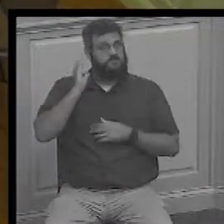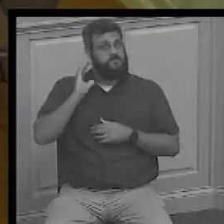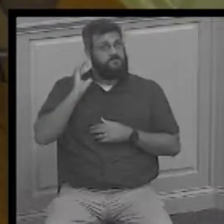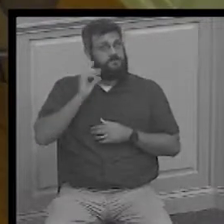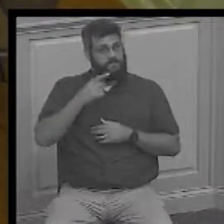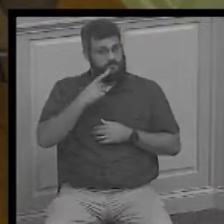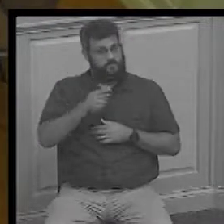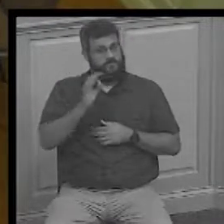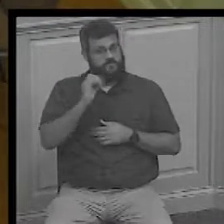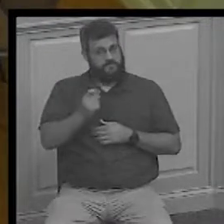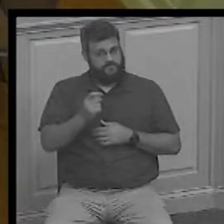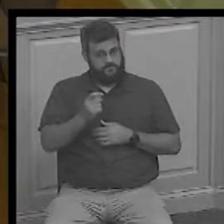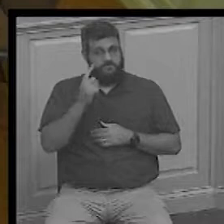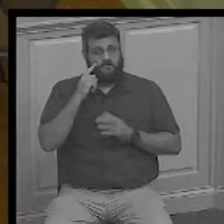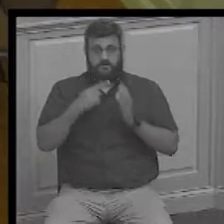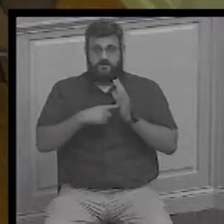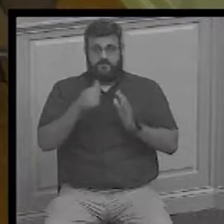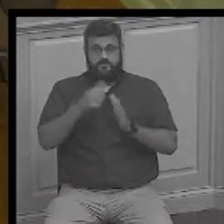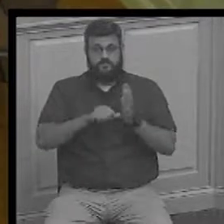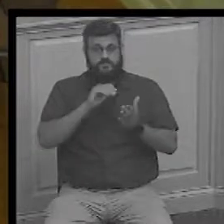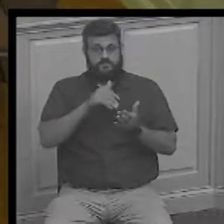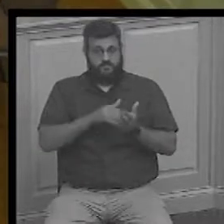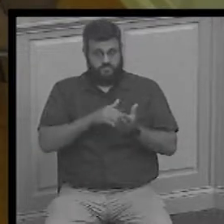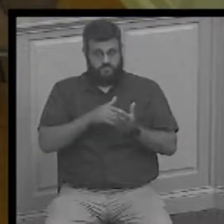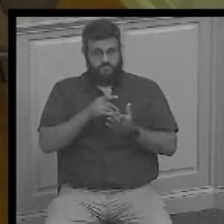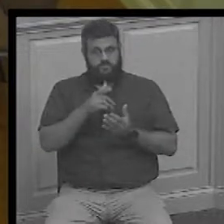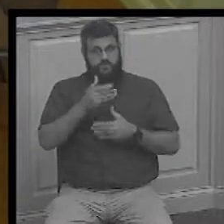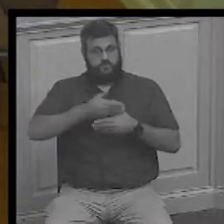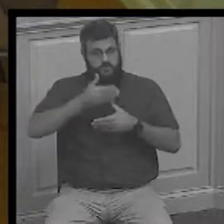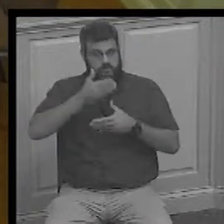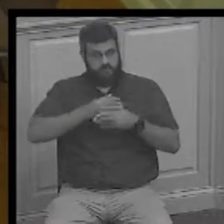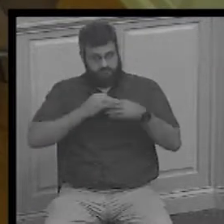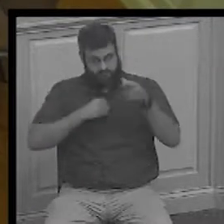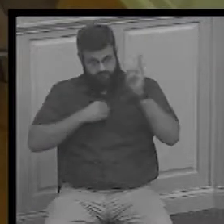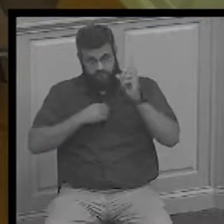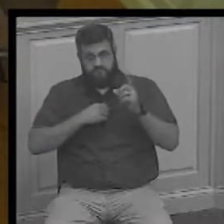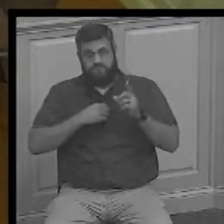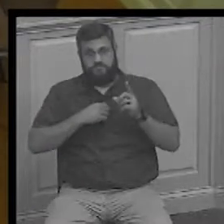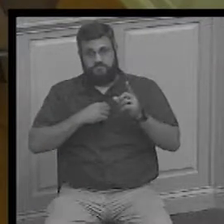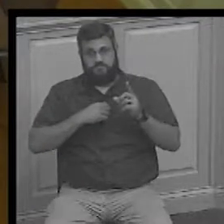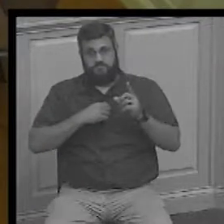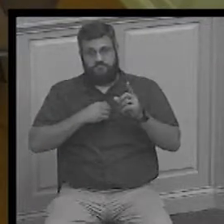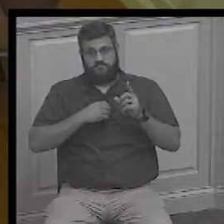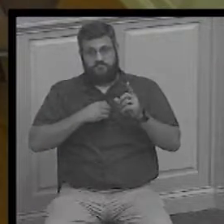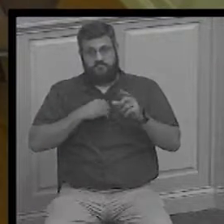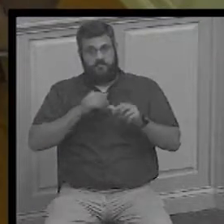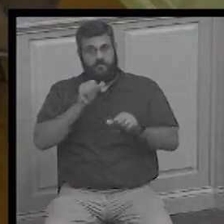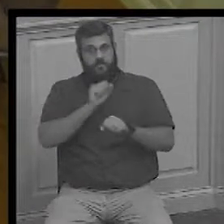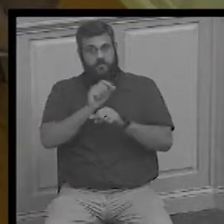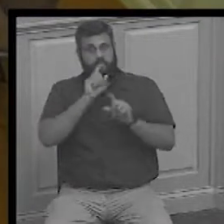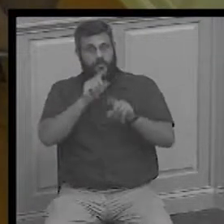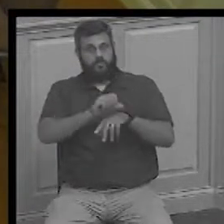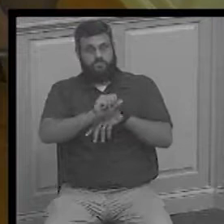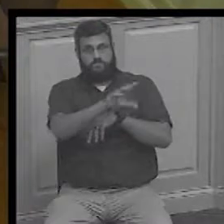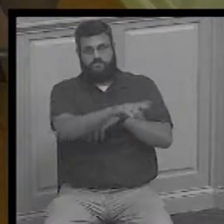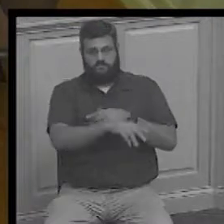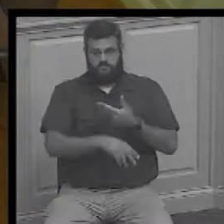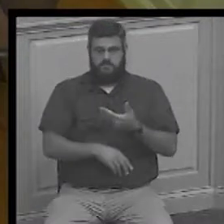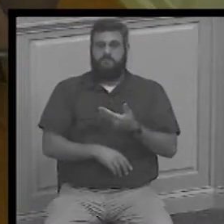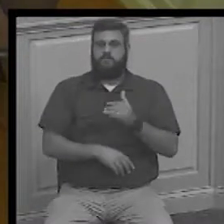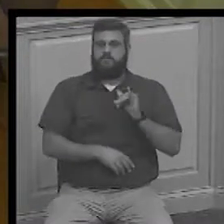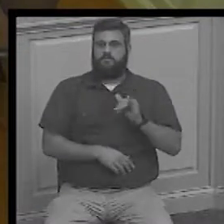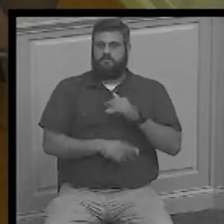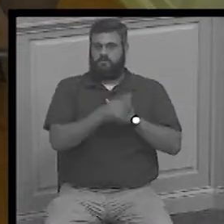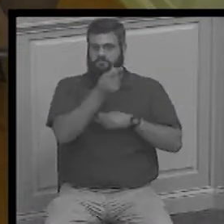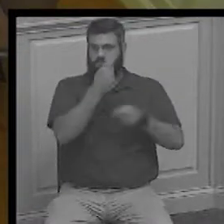it. Example, the surgery center with the windows up there. We put a stop work order on the project and they had to go back and put